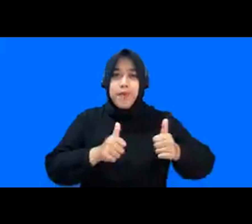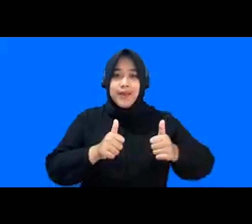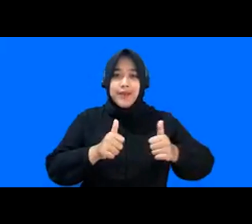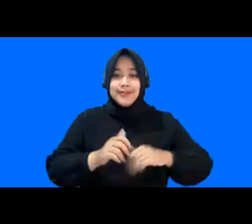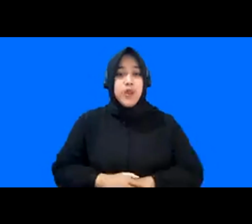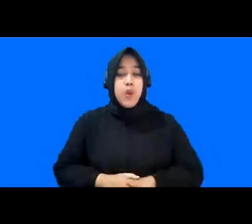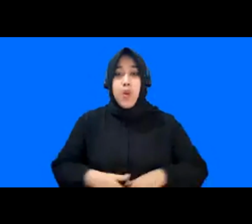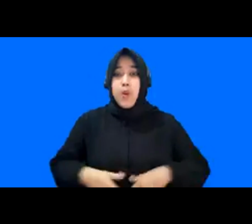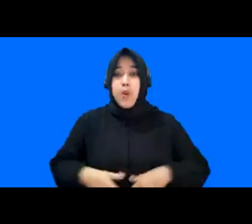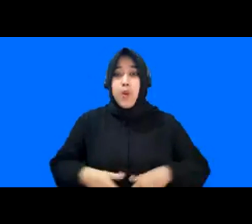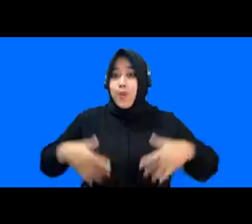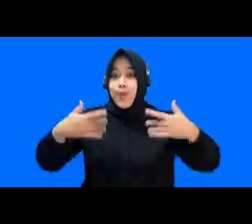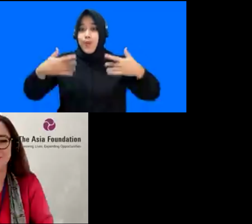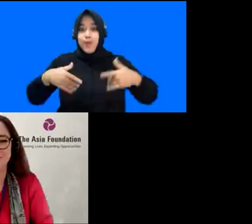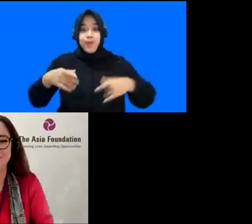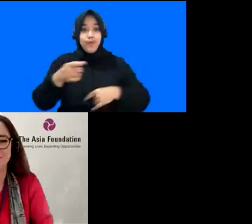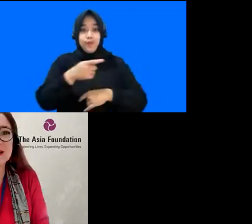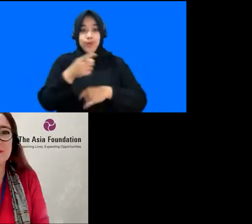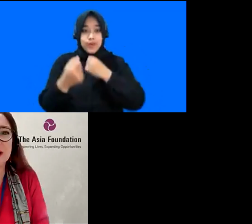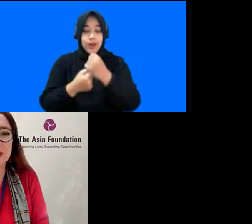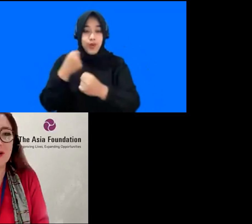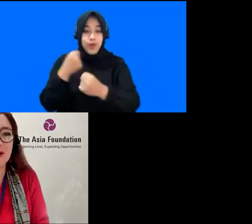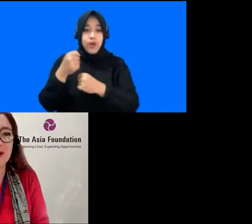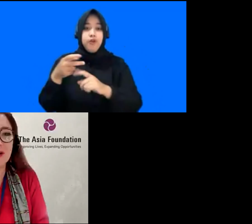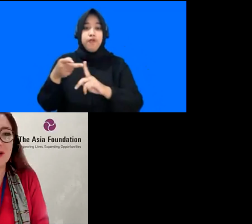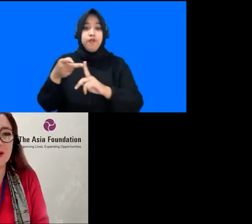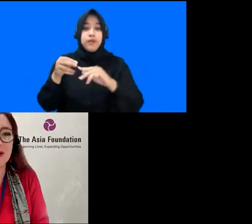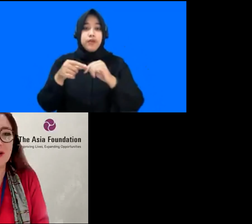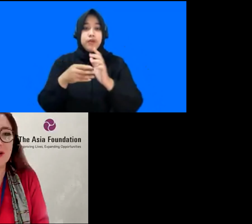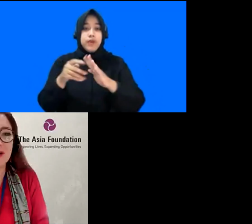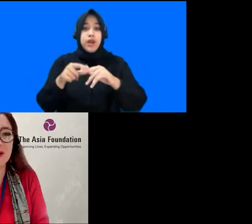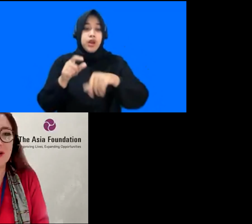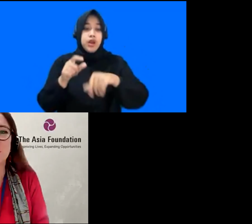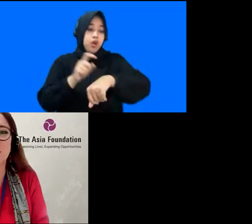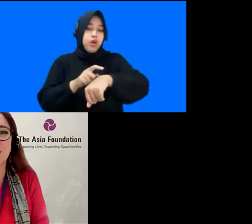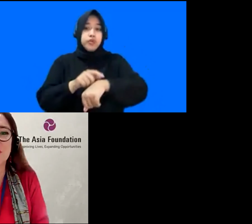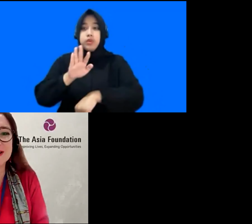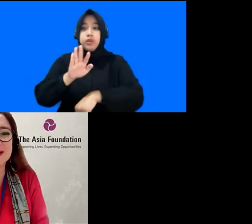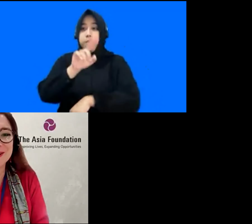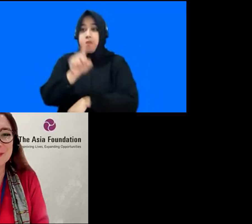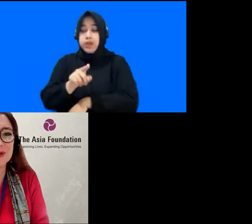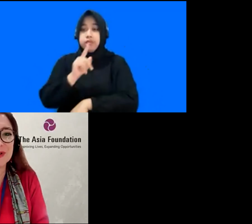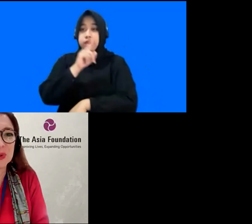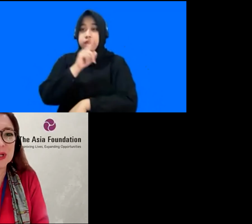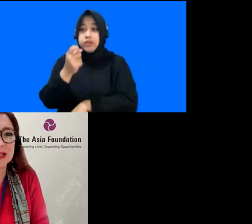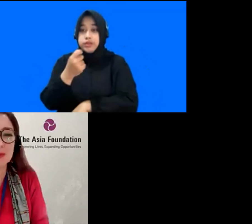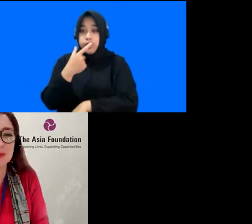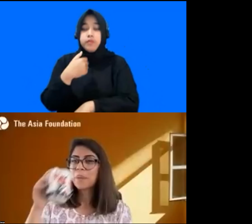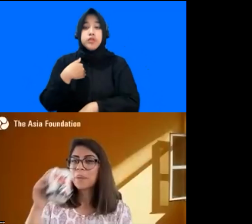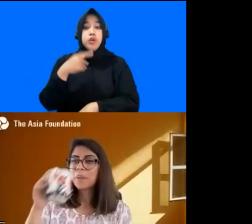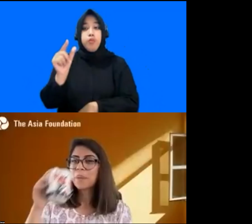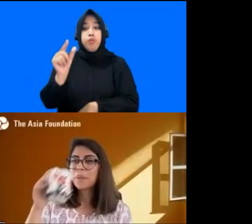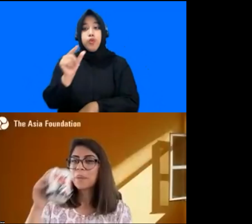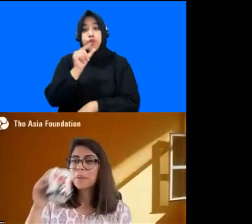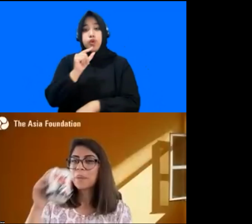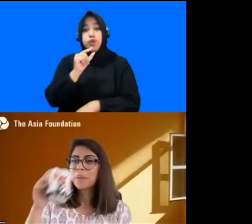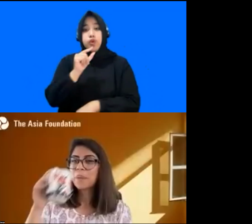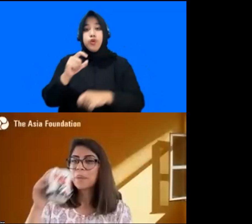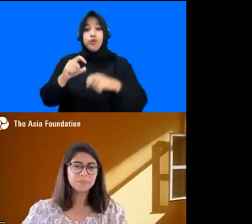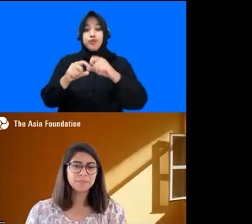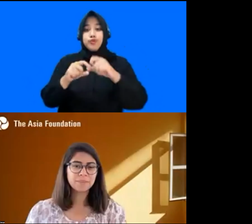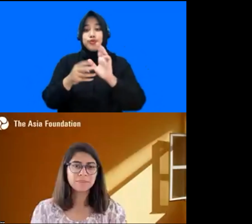about 5 minutes now for questions. So I'd like to invite my colleague Sumaya Saluja from our governance team to join the group and